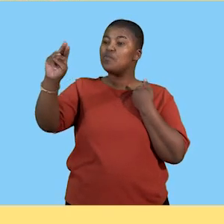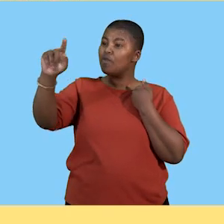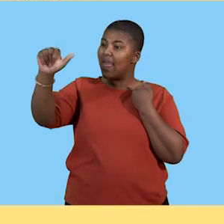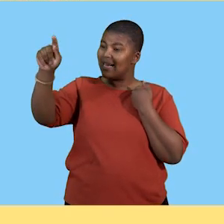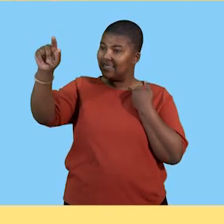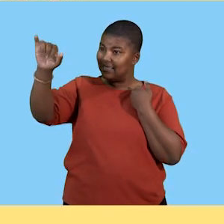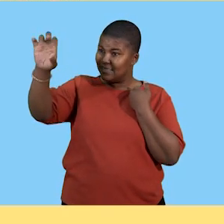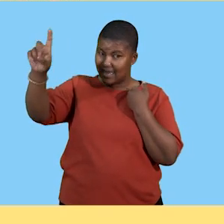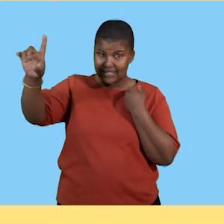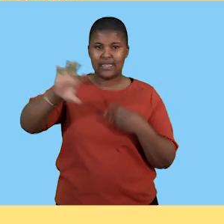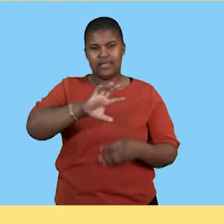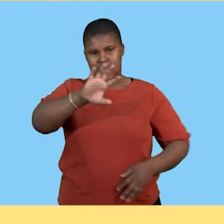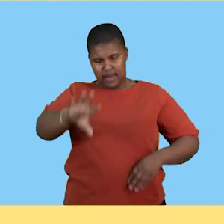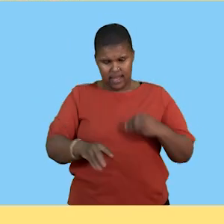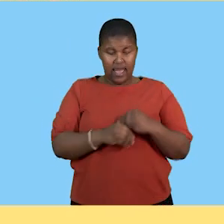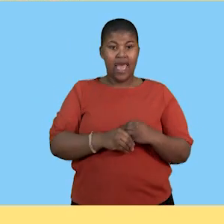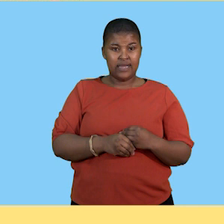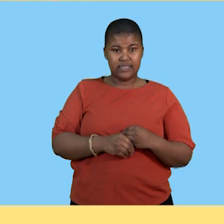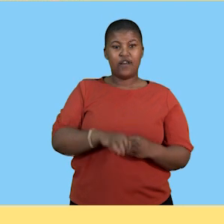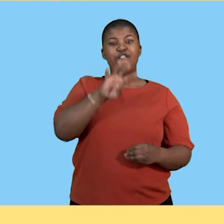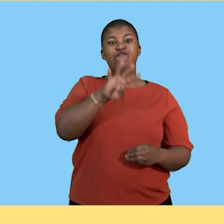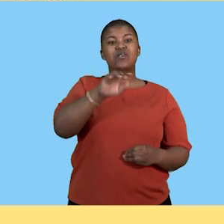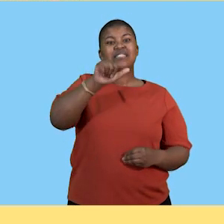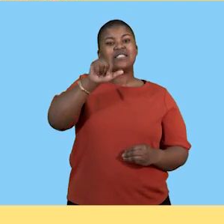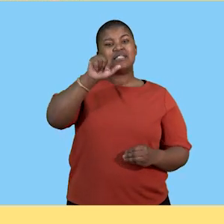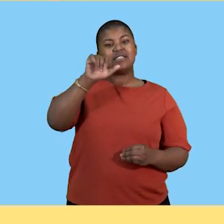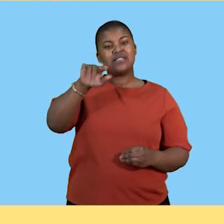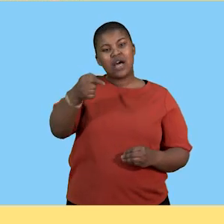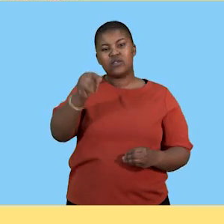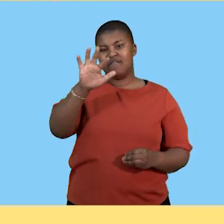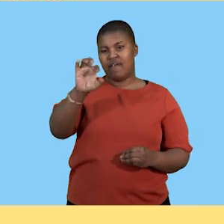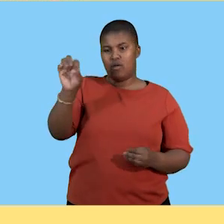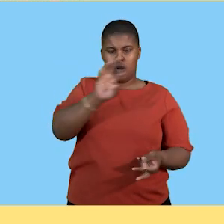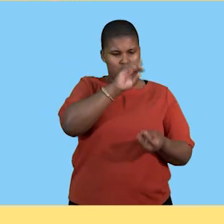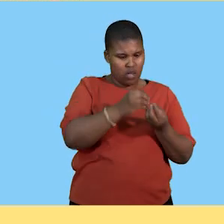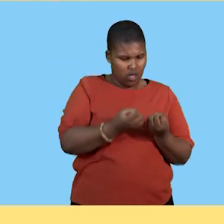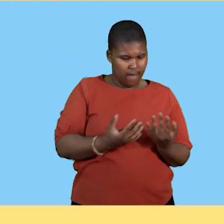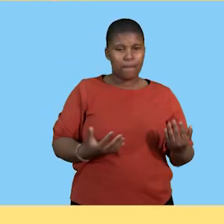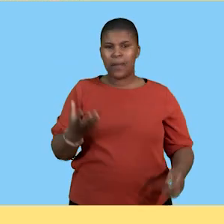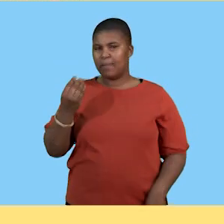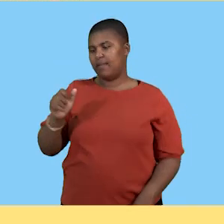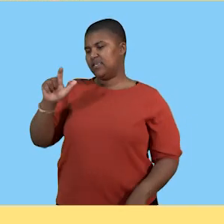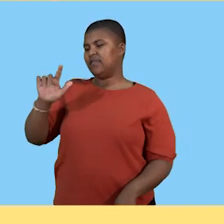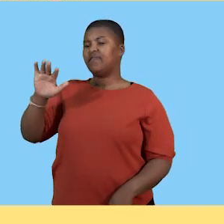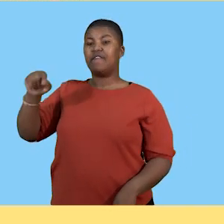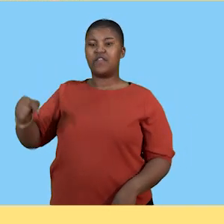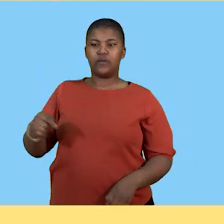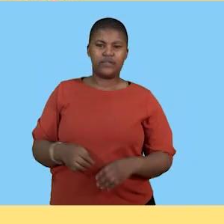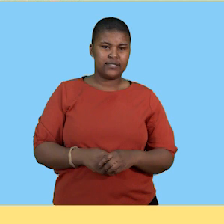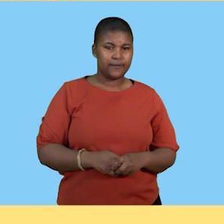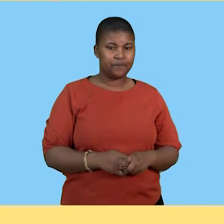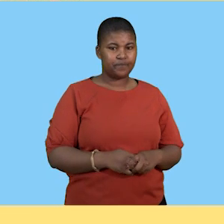28.5 plus the depreciation for the year, 46.5. And then once you add these two amounts, you